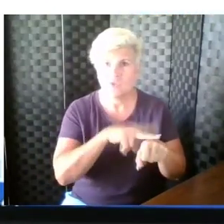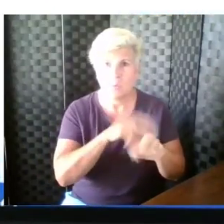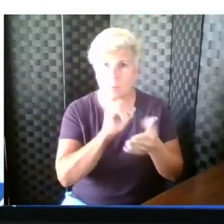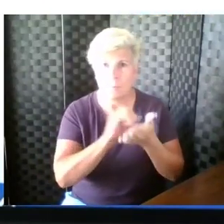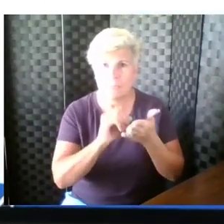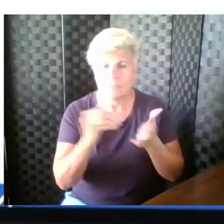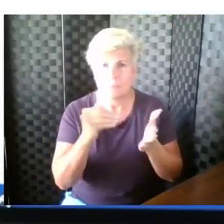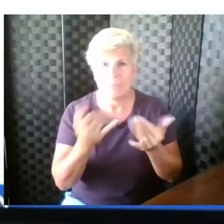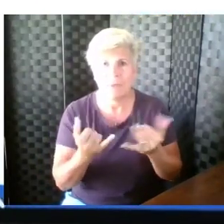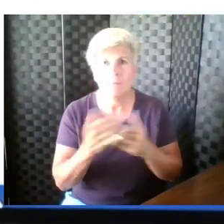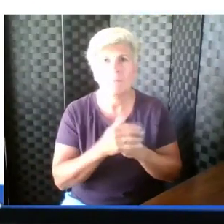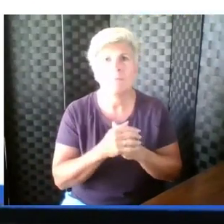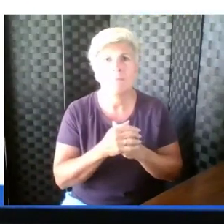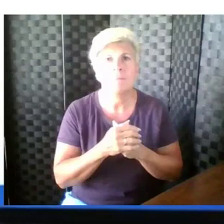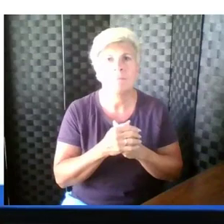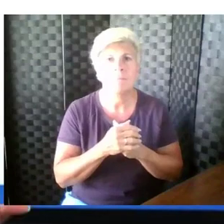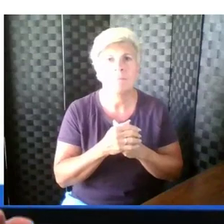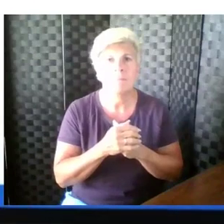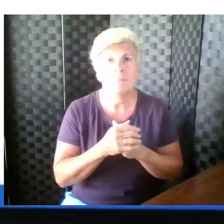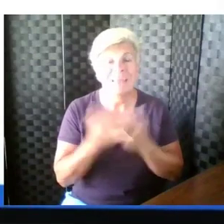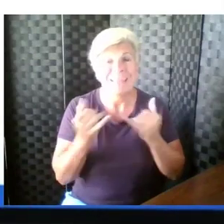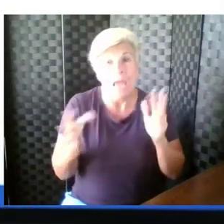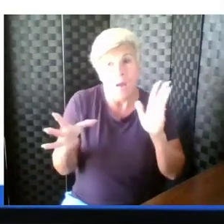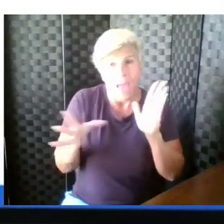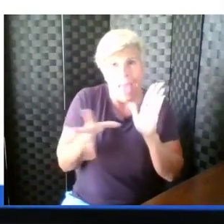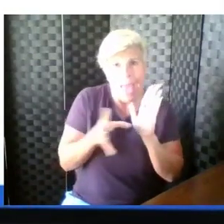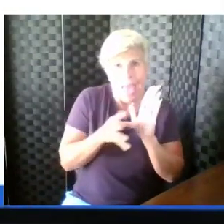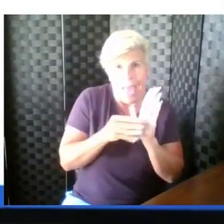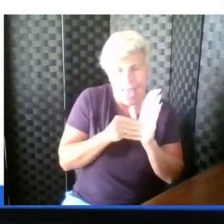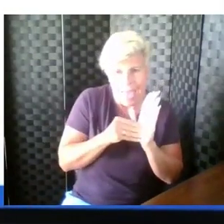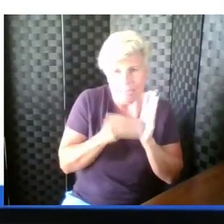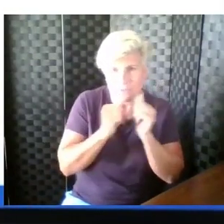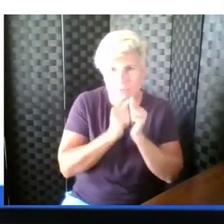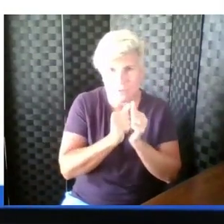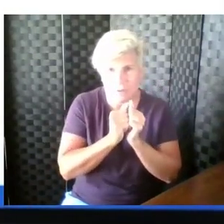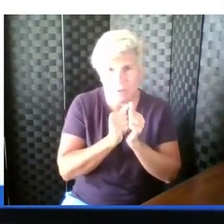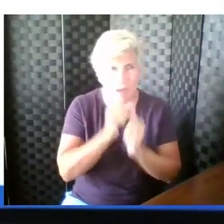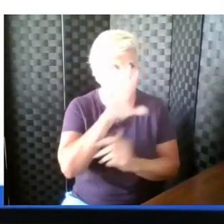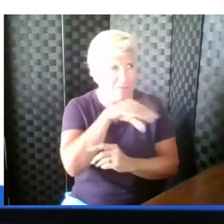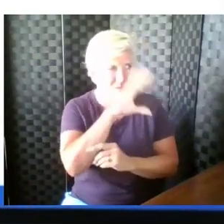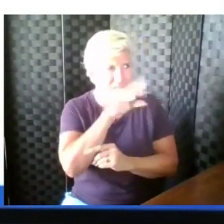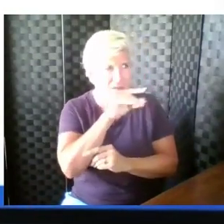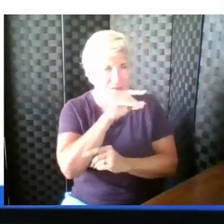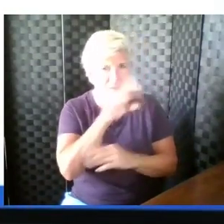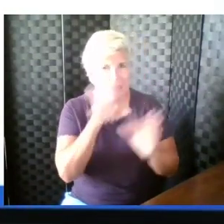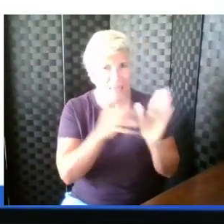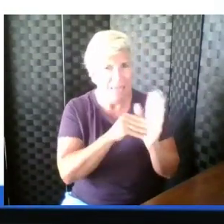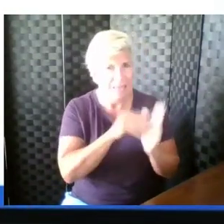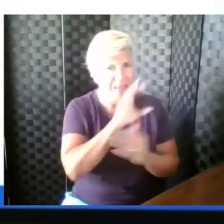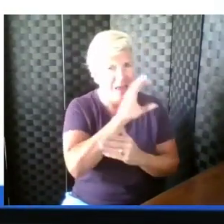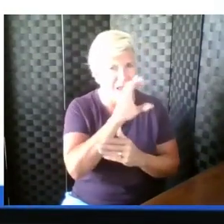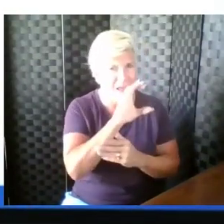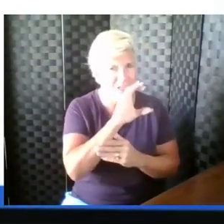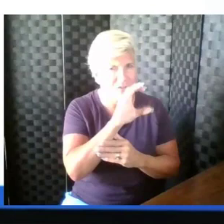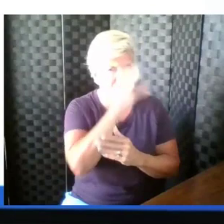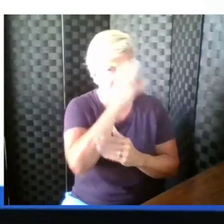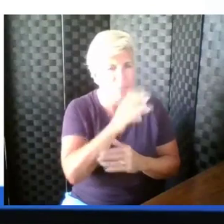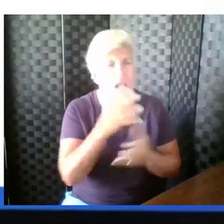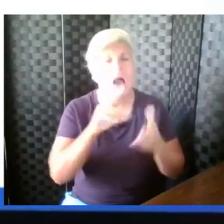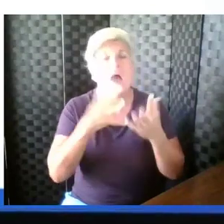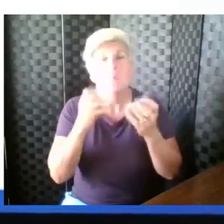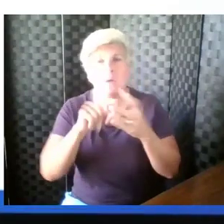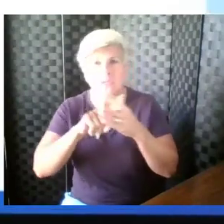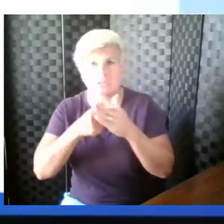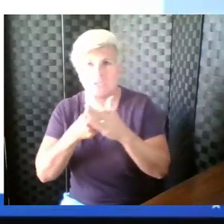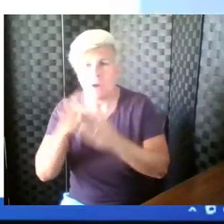the same for me. And what we're going to do is now we're going to add these together. Now on our video, they started by adding in this hundreds column. But I want us to